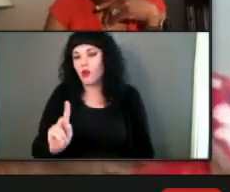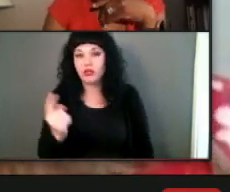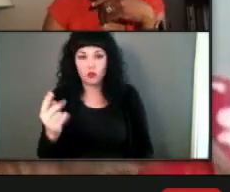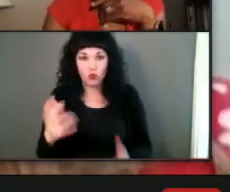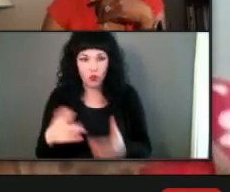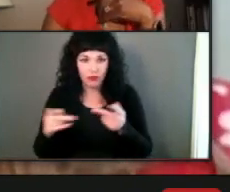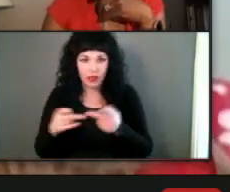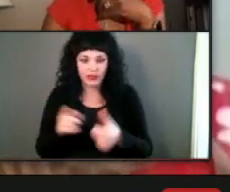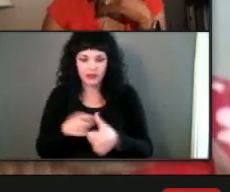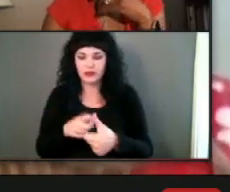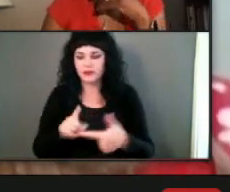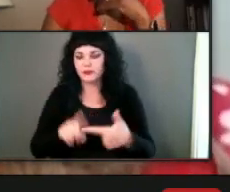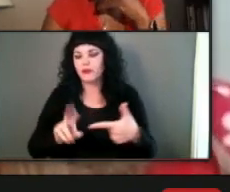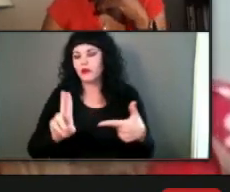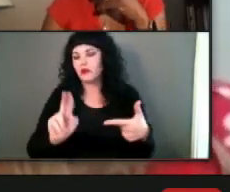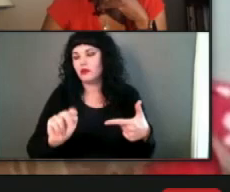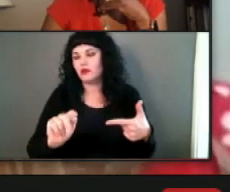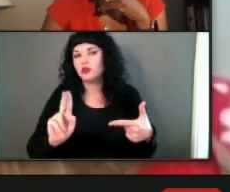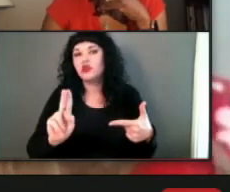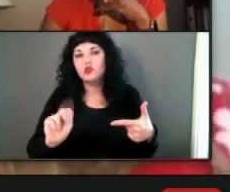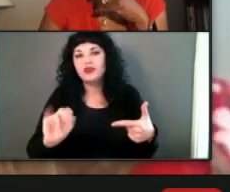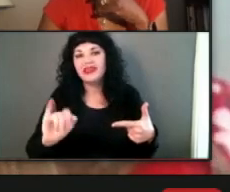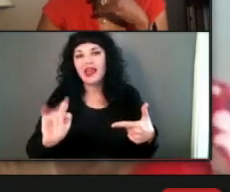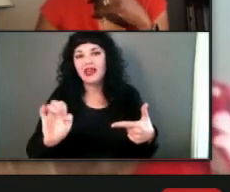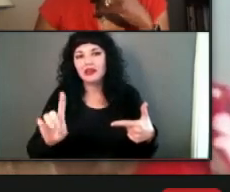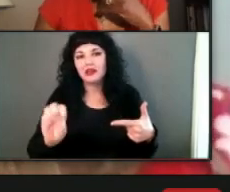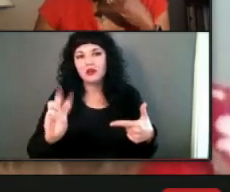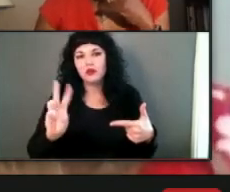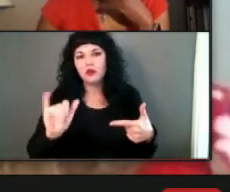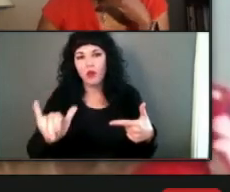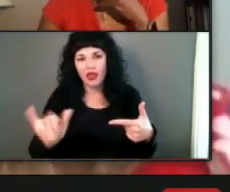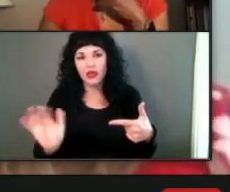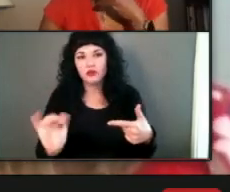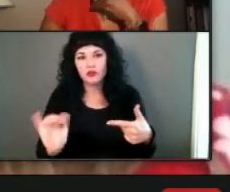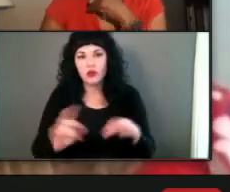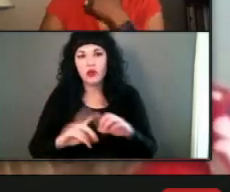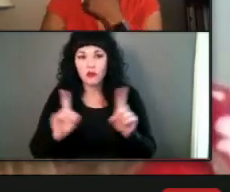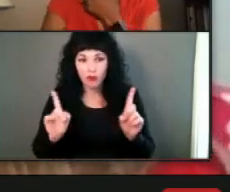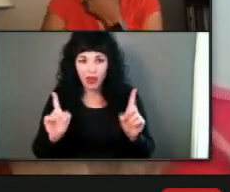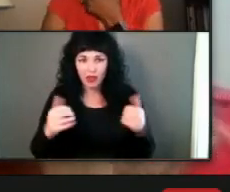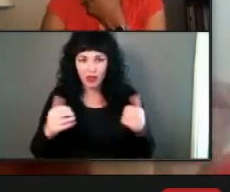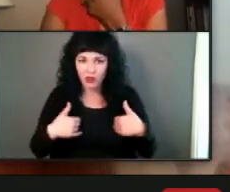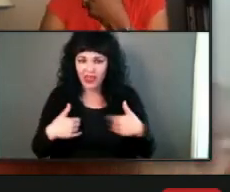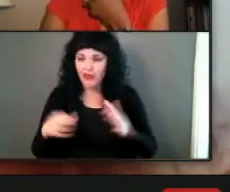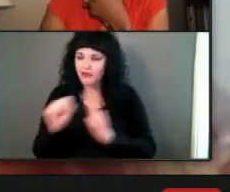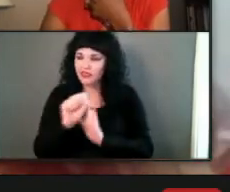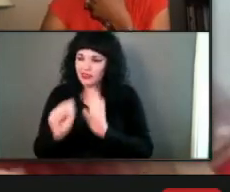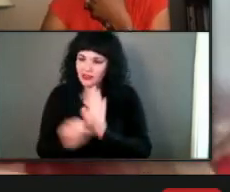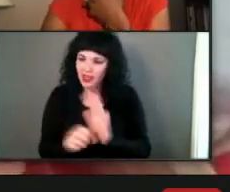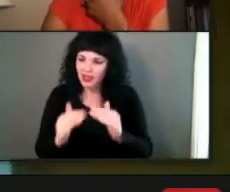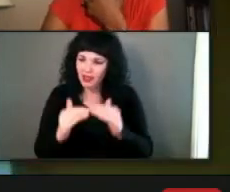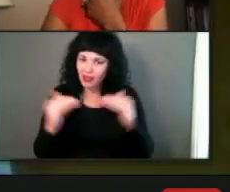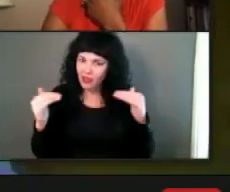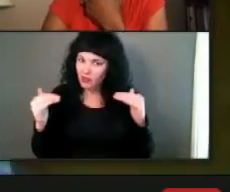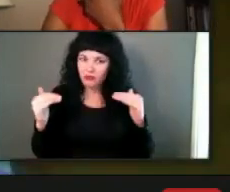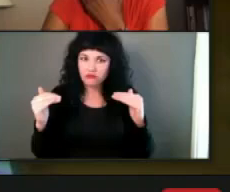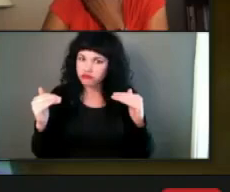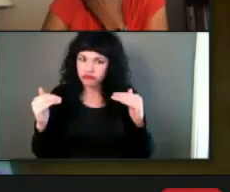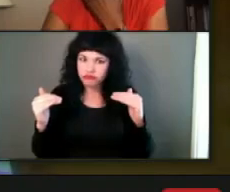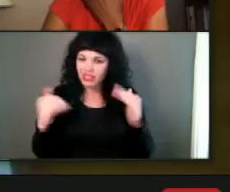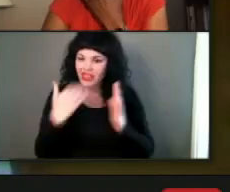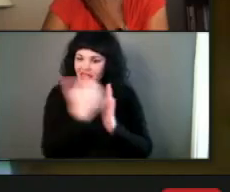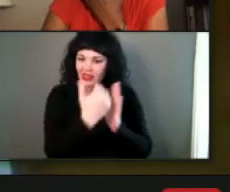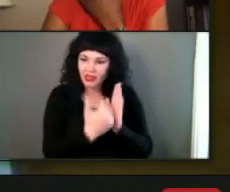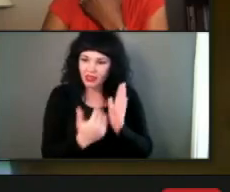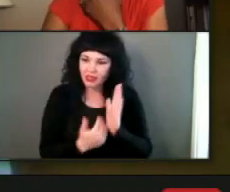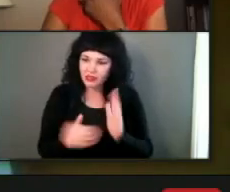there a place at the state level that parents can go to see what it will be reopened this summer? Absolutely. We've